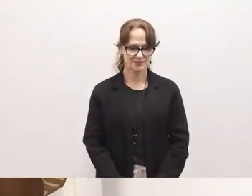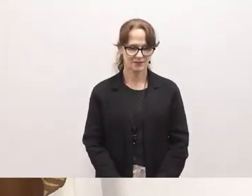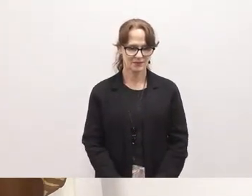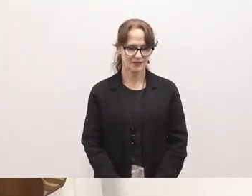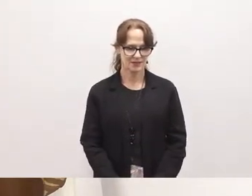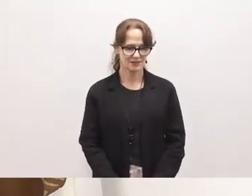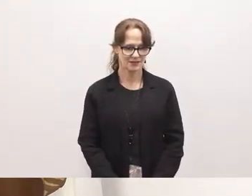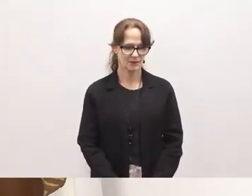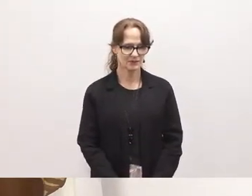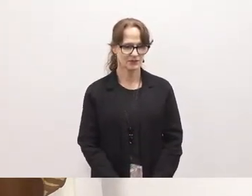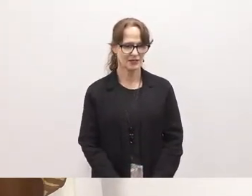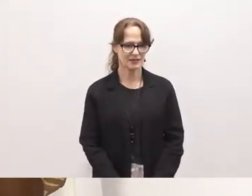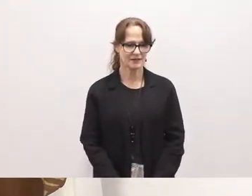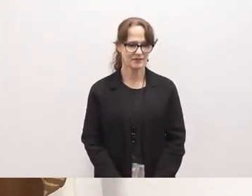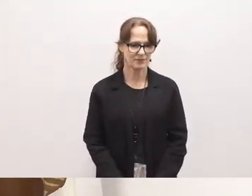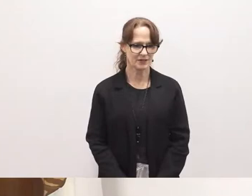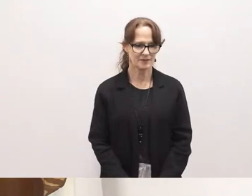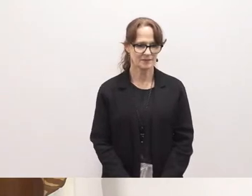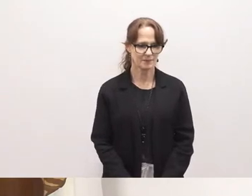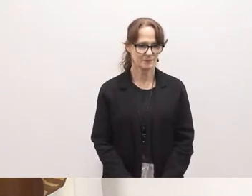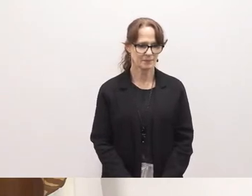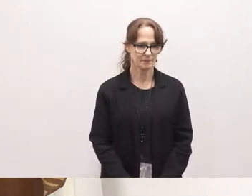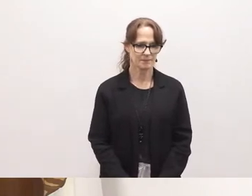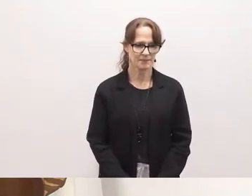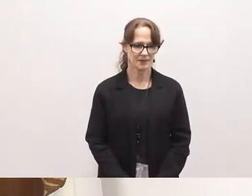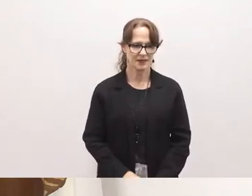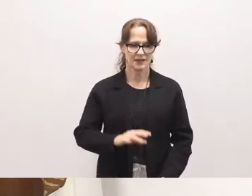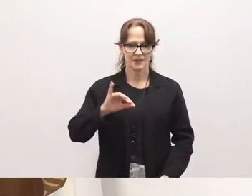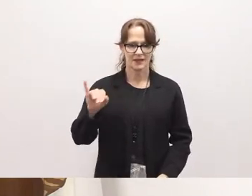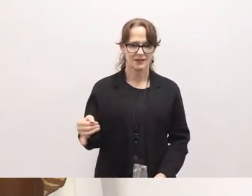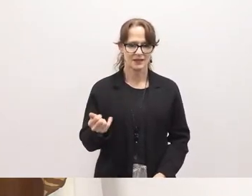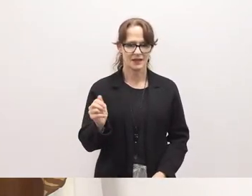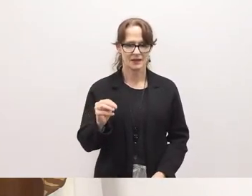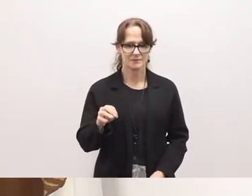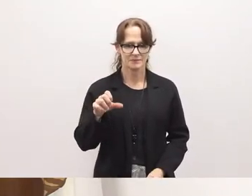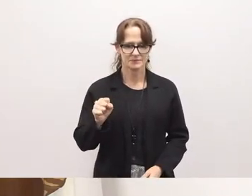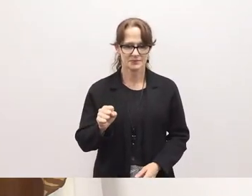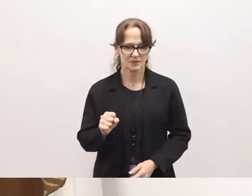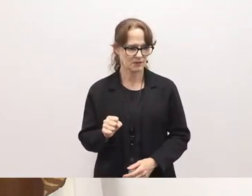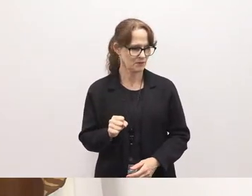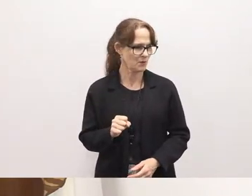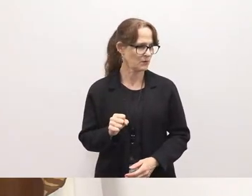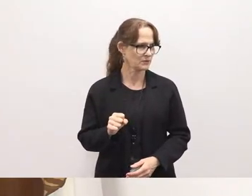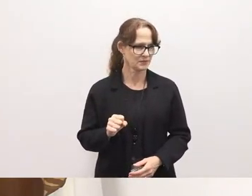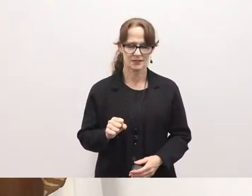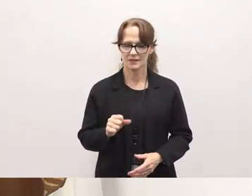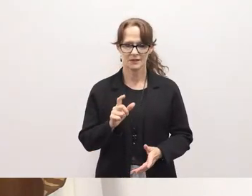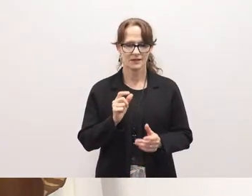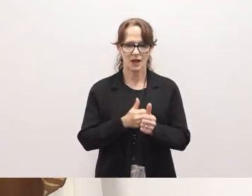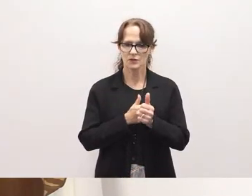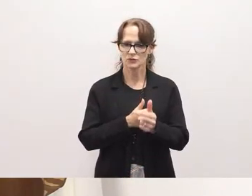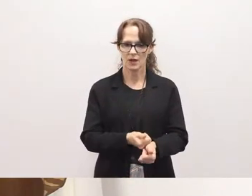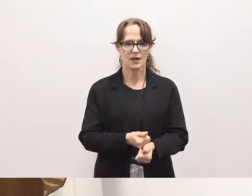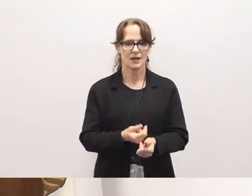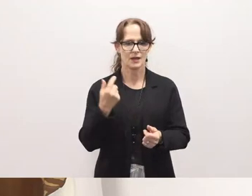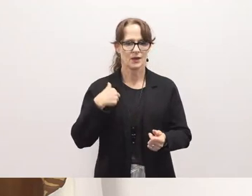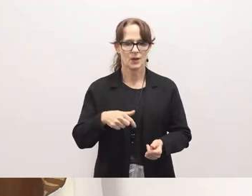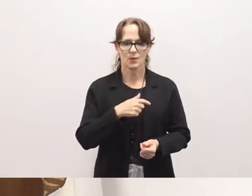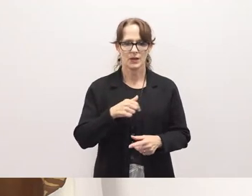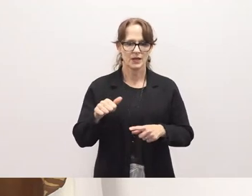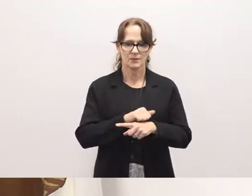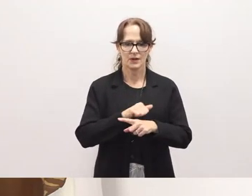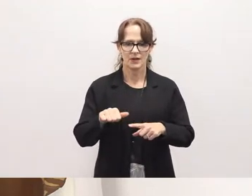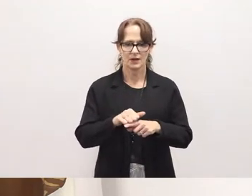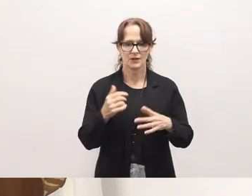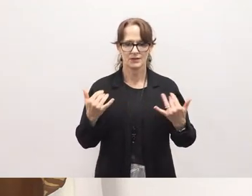Okay, thank goodness we have James to keep us on track because as you can tell, we did not rehearse this